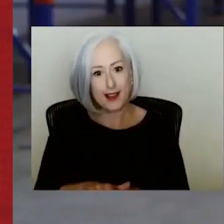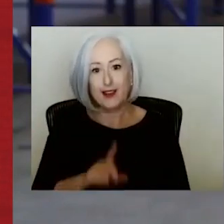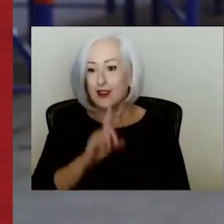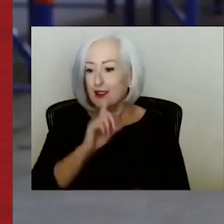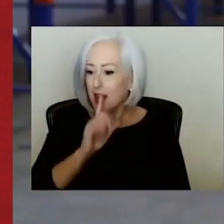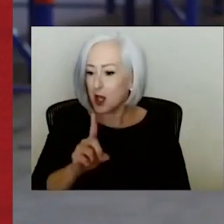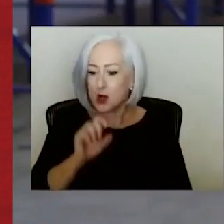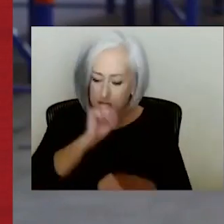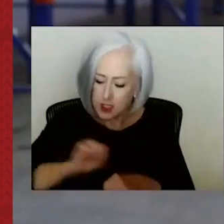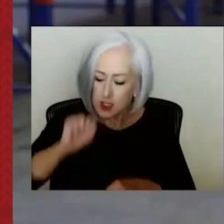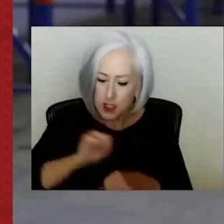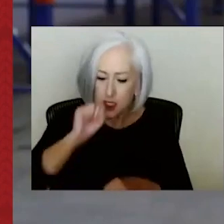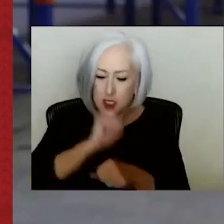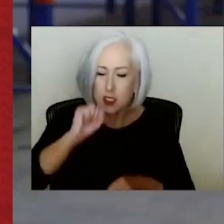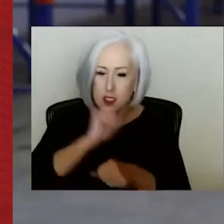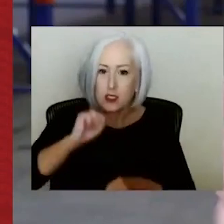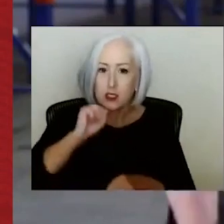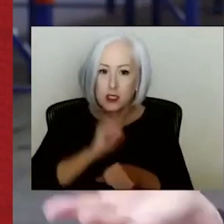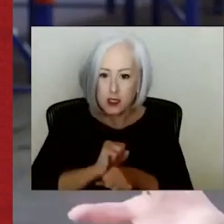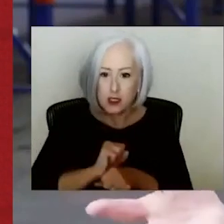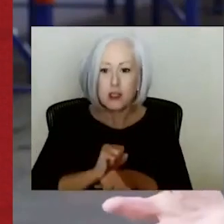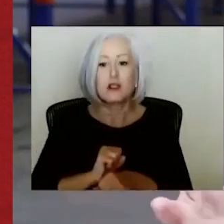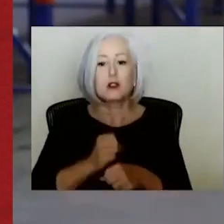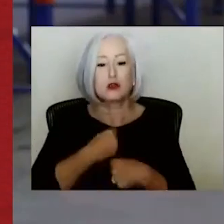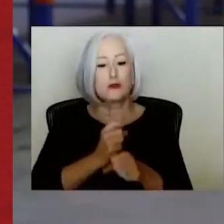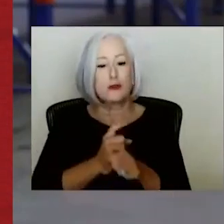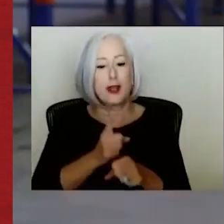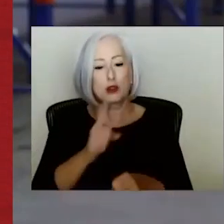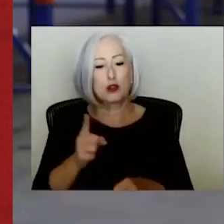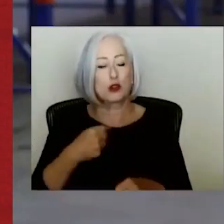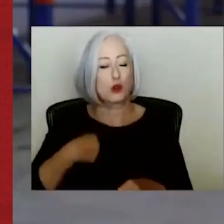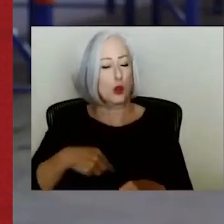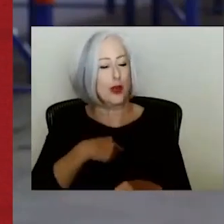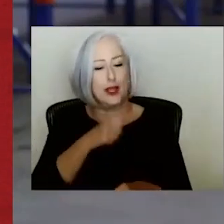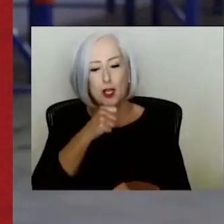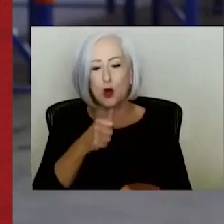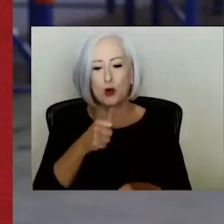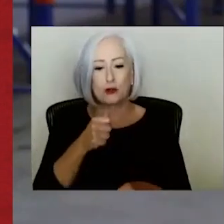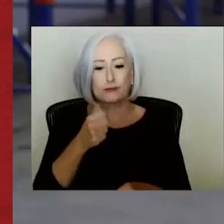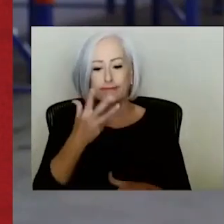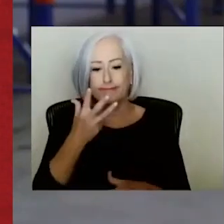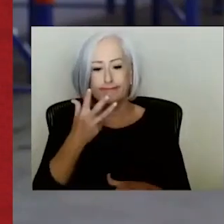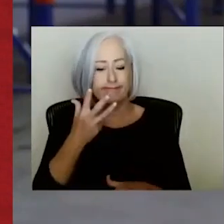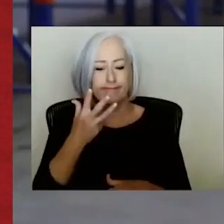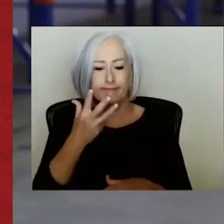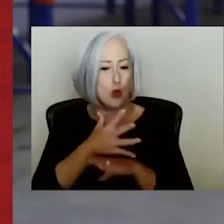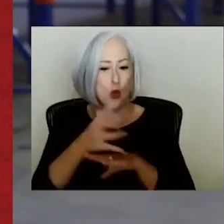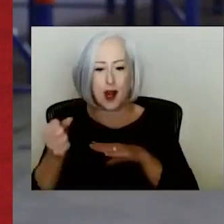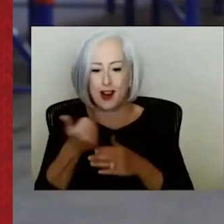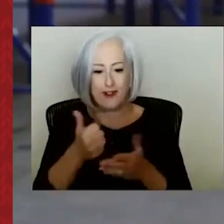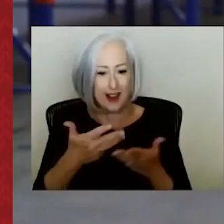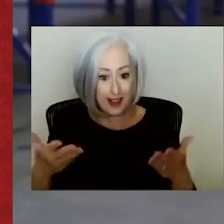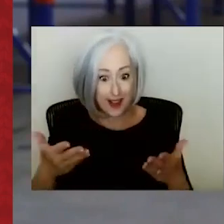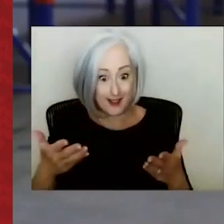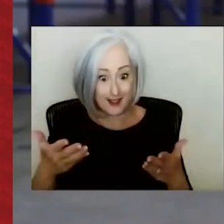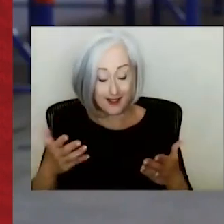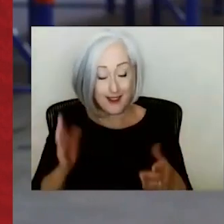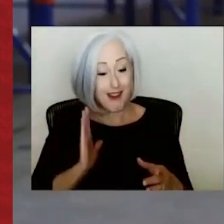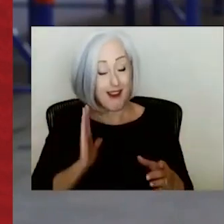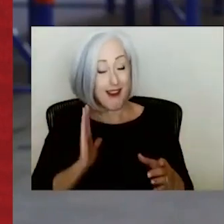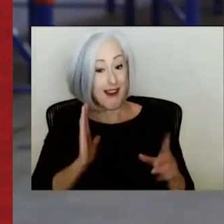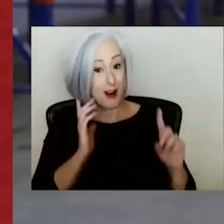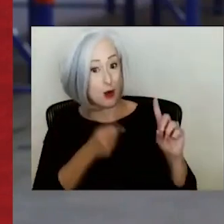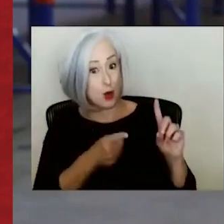to be without anything. So our claim to fame has been, we have not ran out of anything. We have had to make